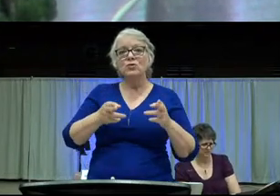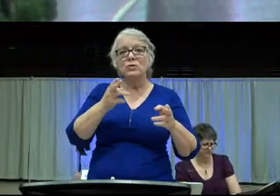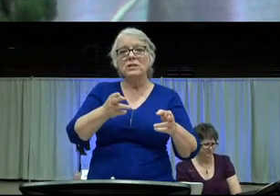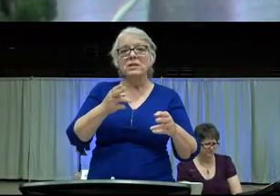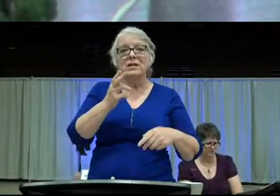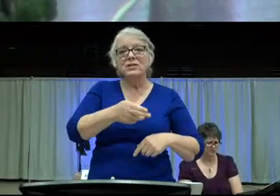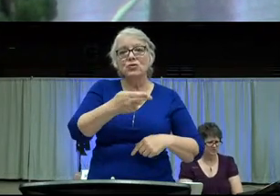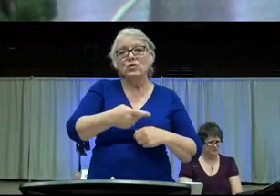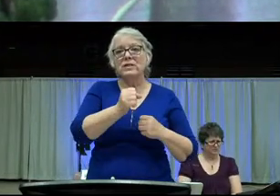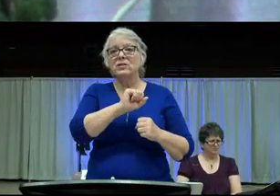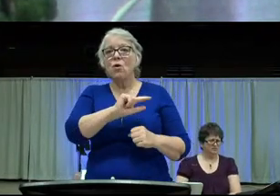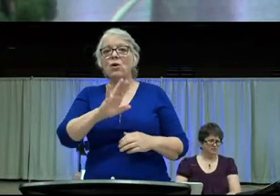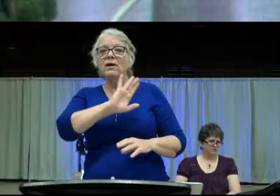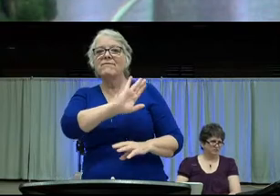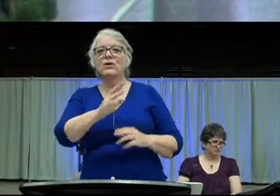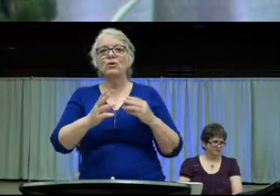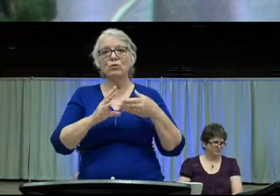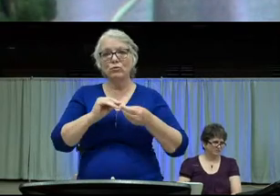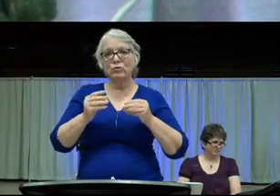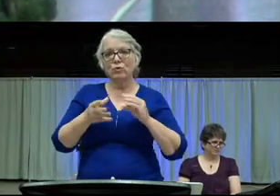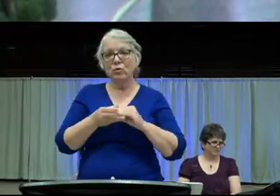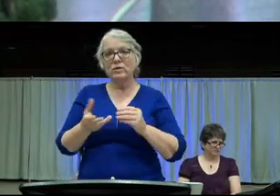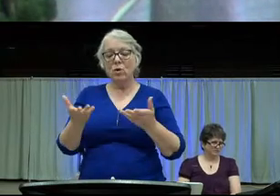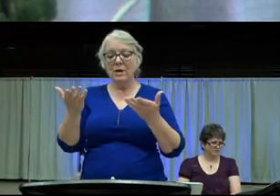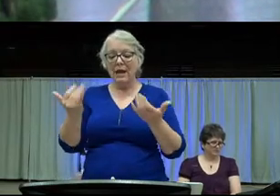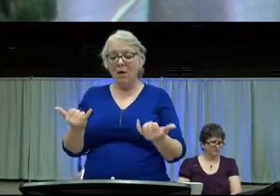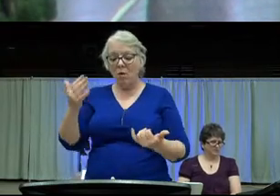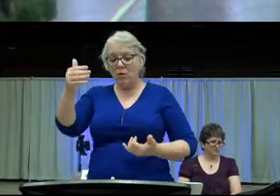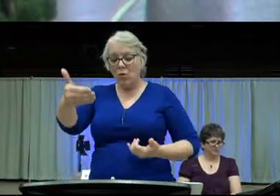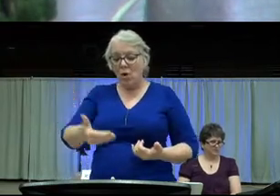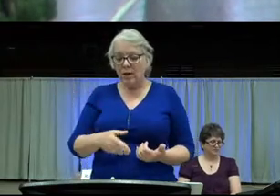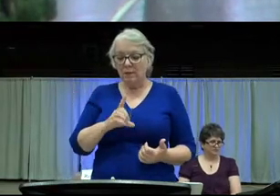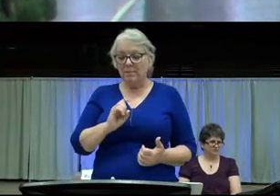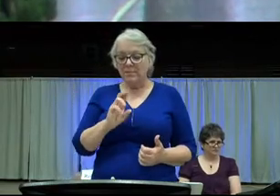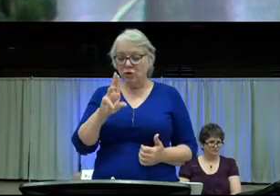Helen Carlson, who will lead us in a Native American prayer.